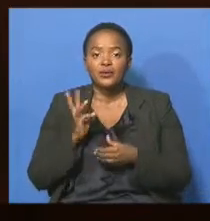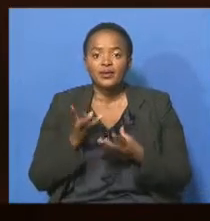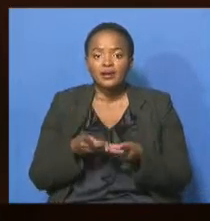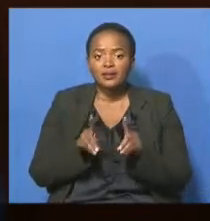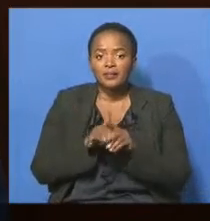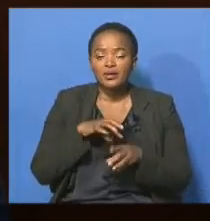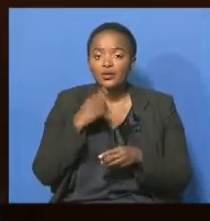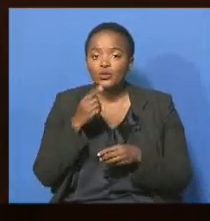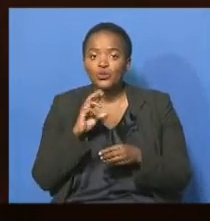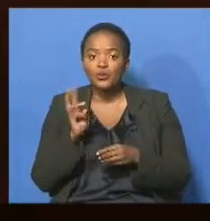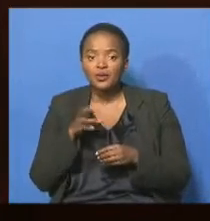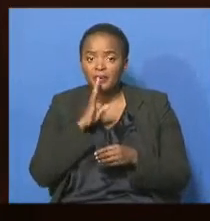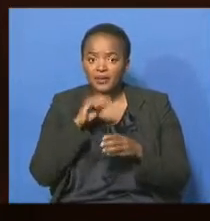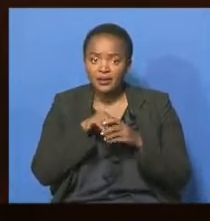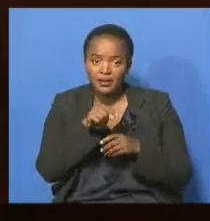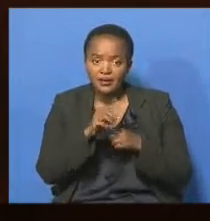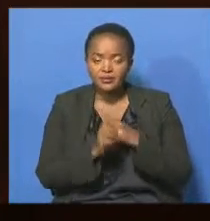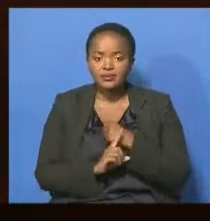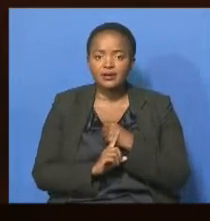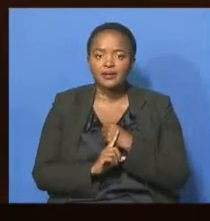should be involved.